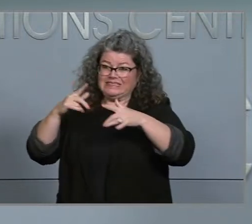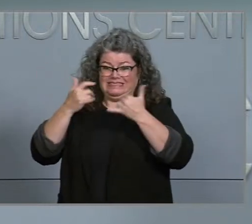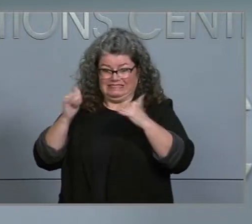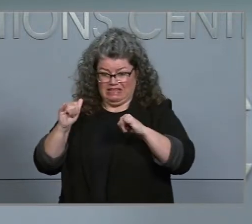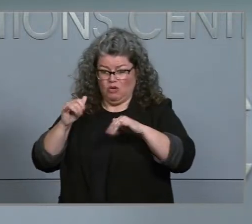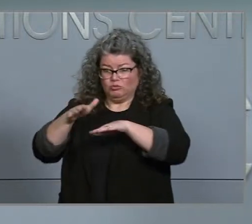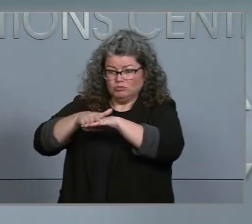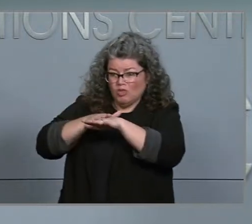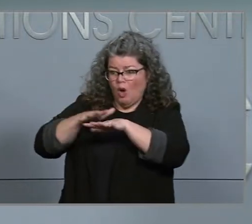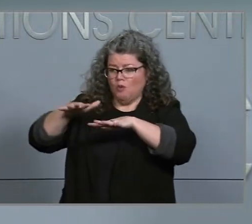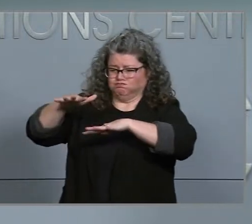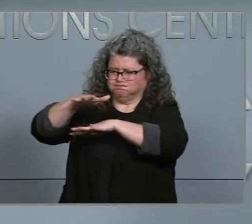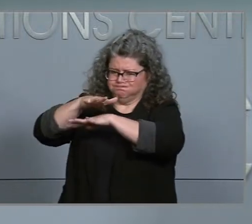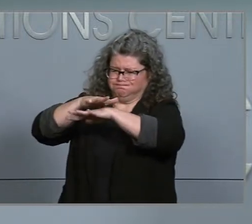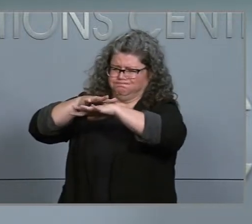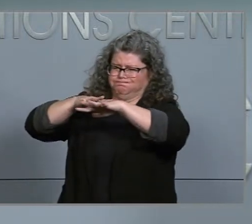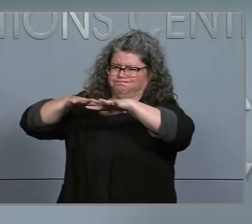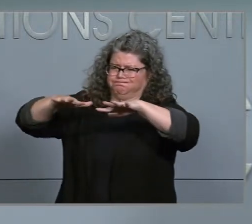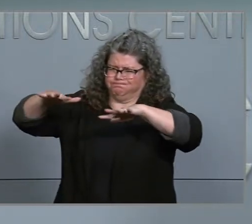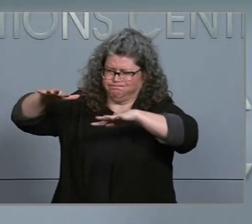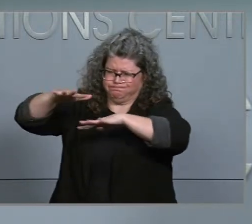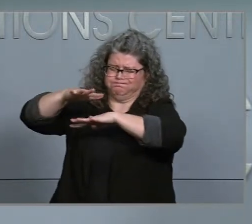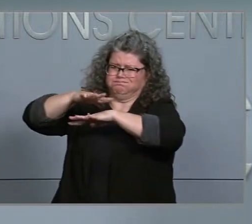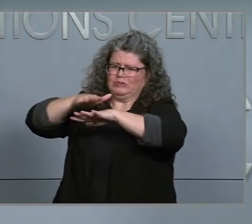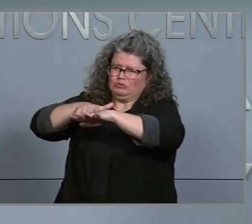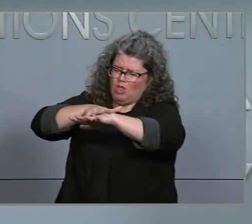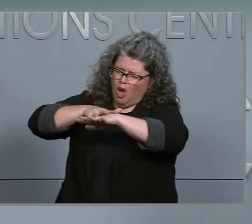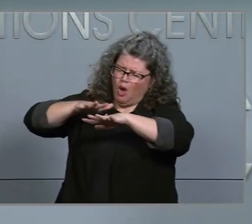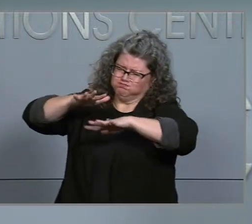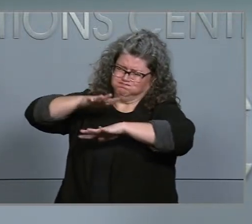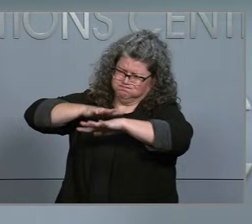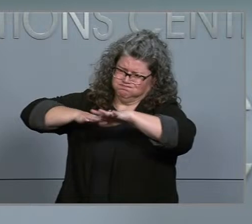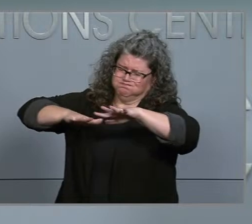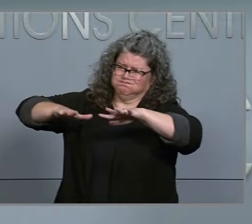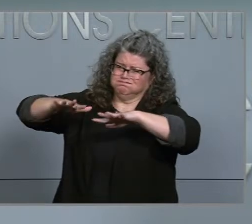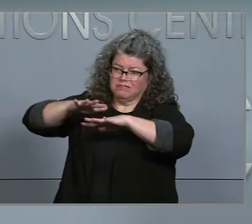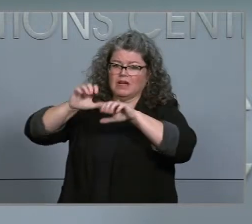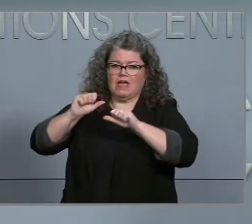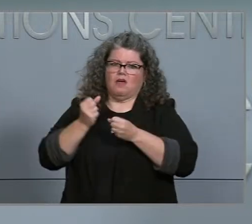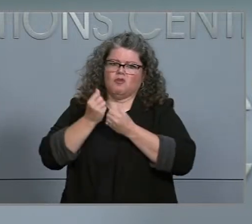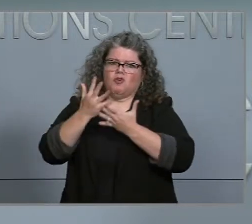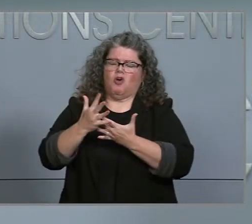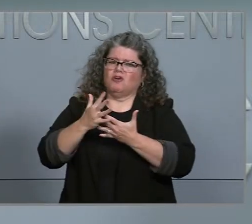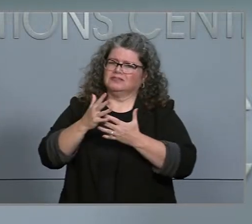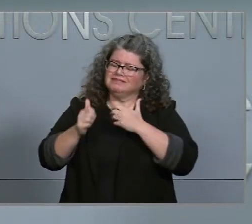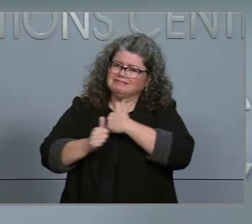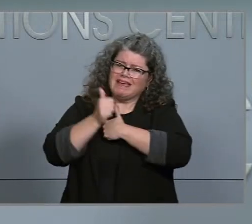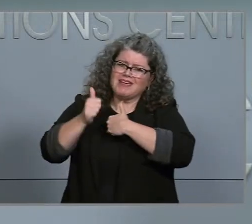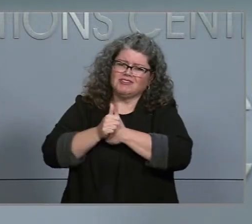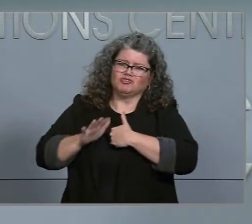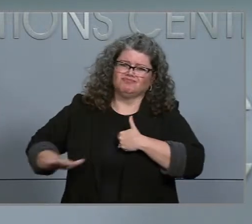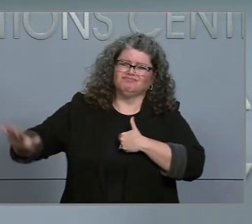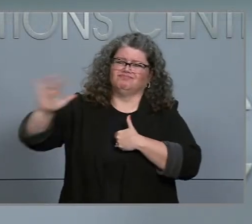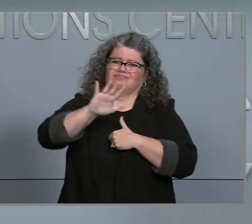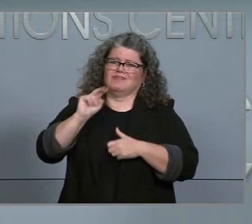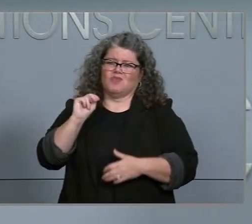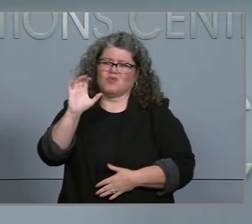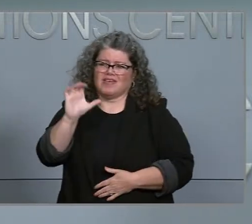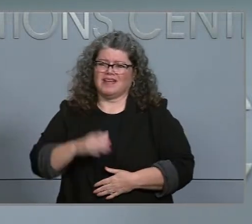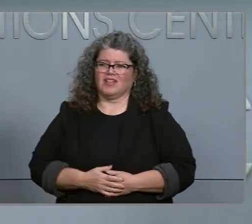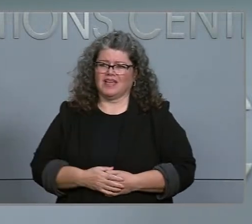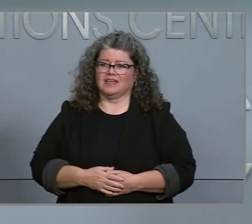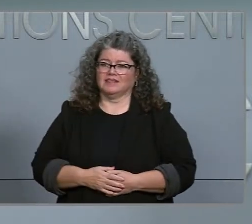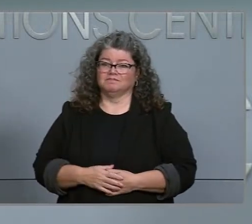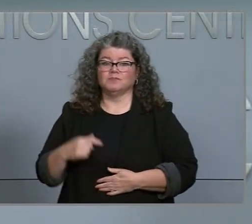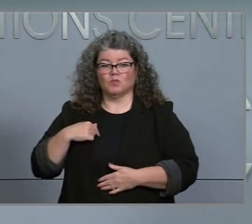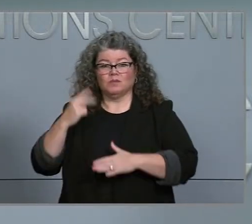alert. This storm can bring dangerous conditions to much of our state. In a number of areas, our